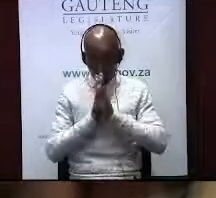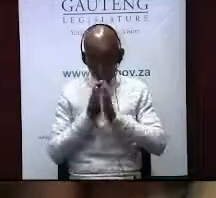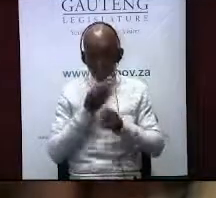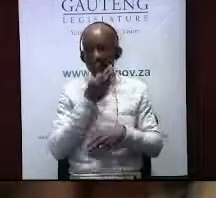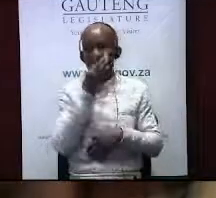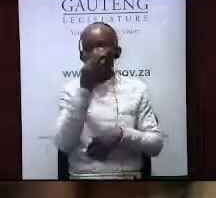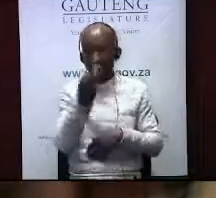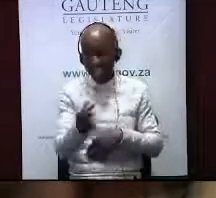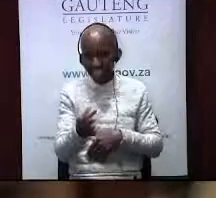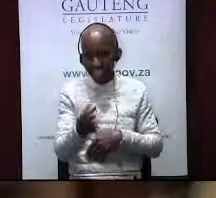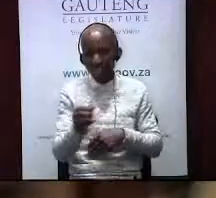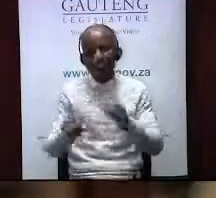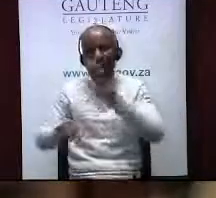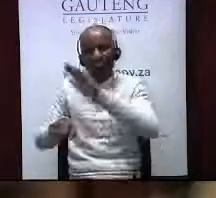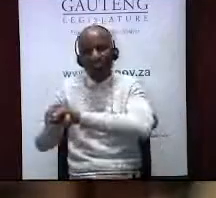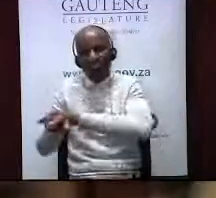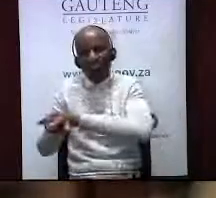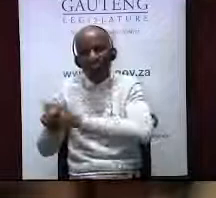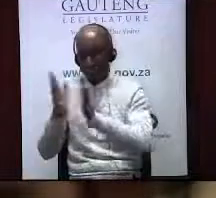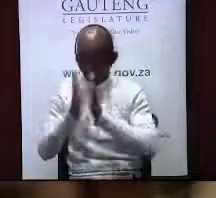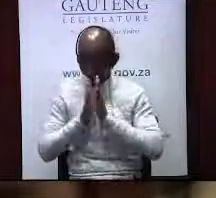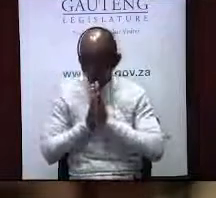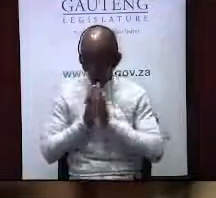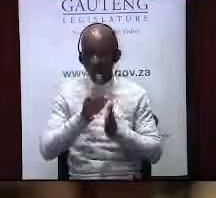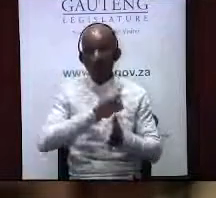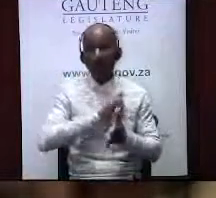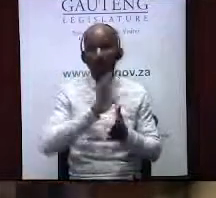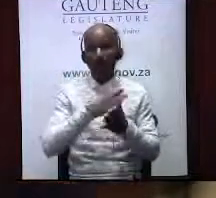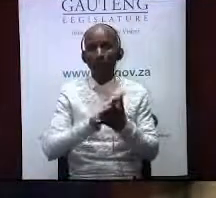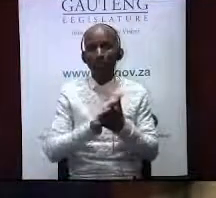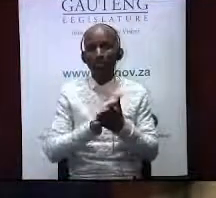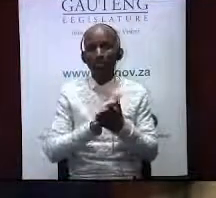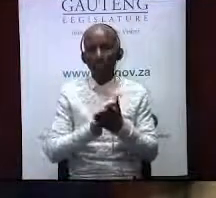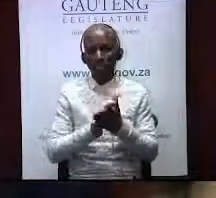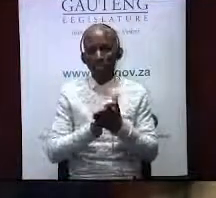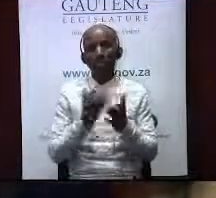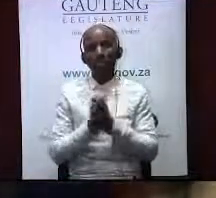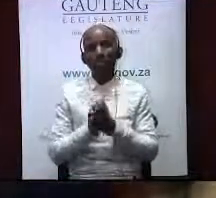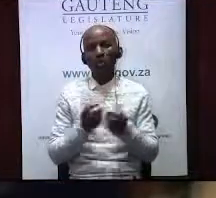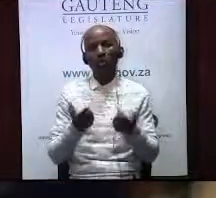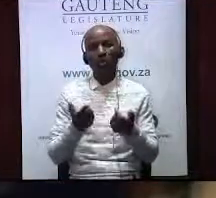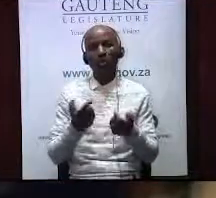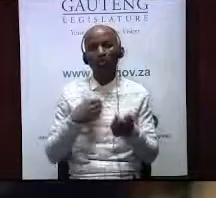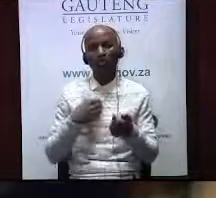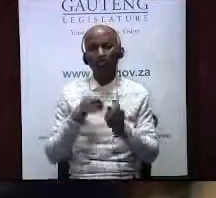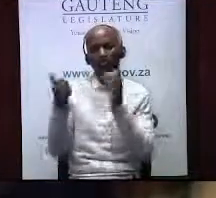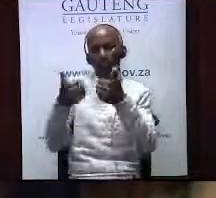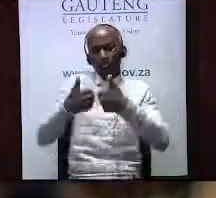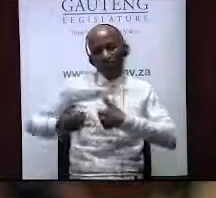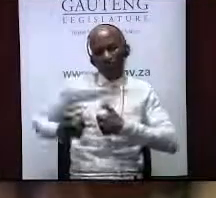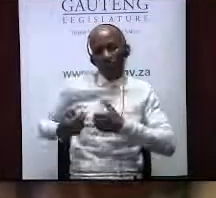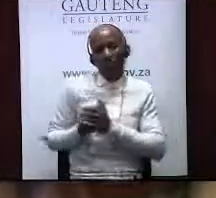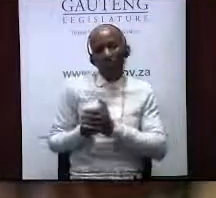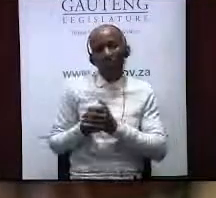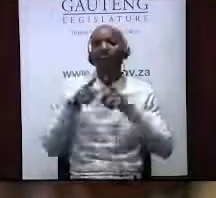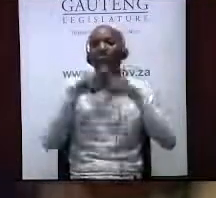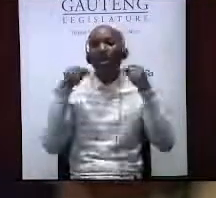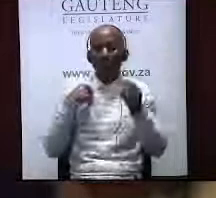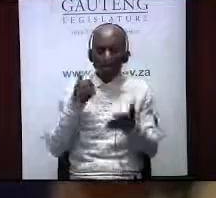said o tshabela ko dikerekeng because o jola le moruti. Ke nna mo ntlung ga ke